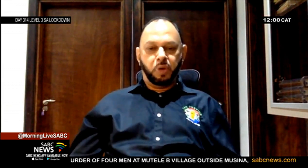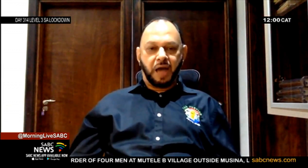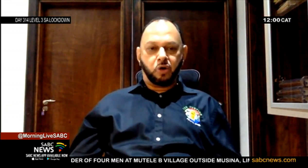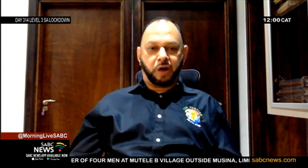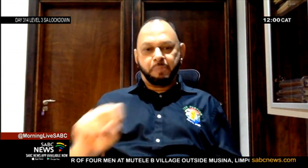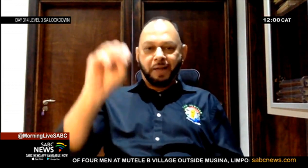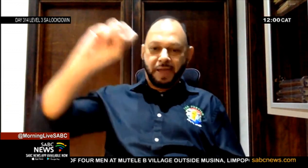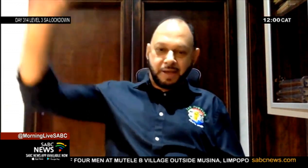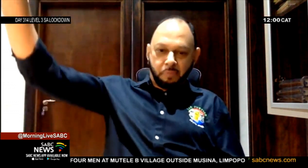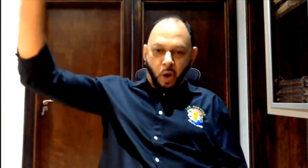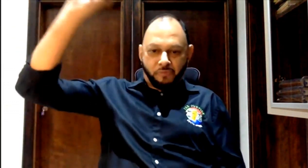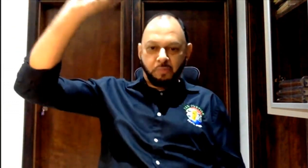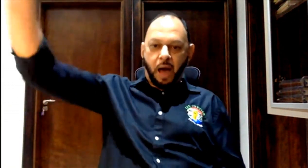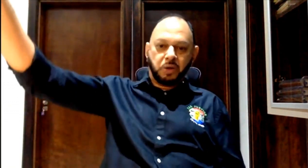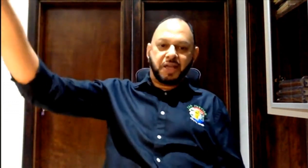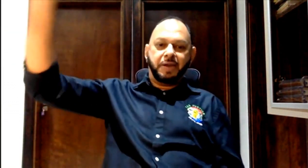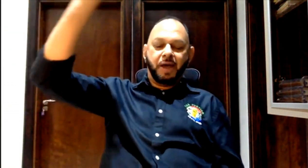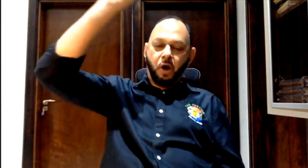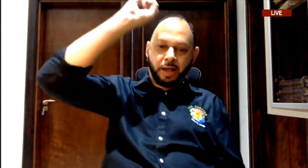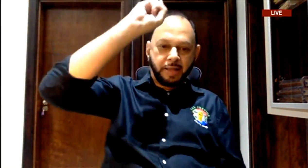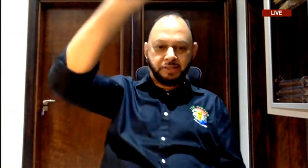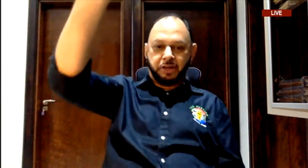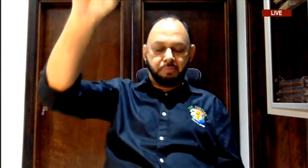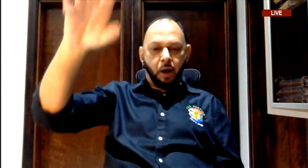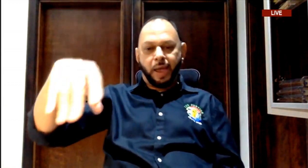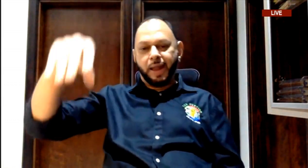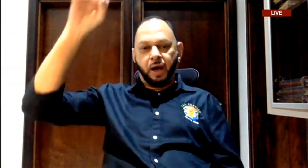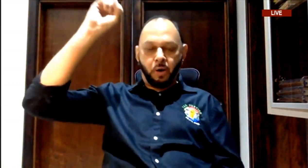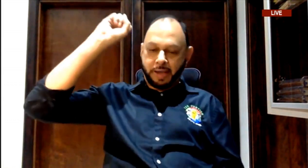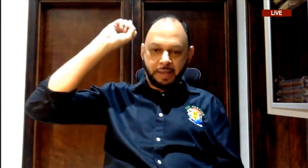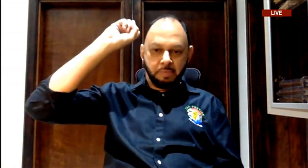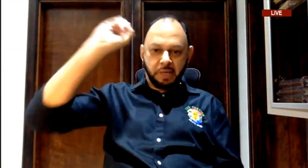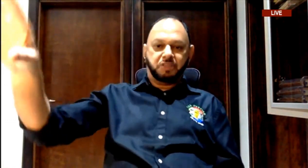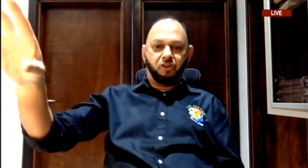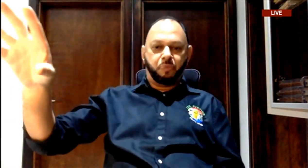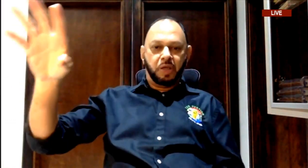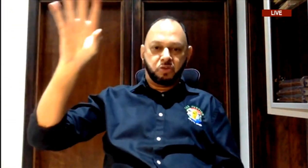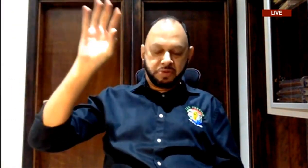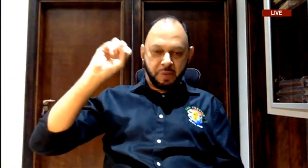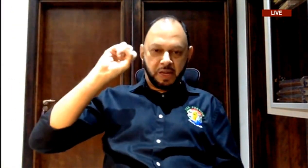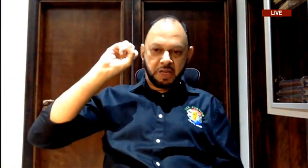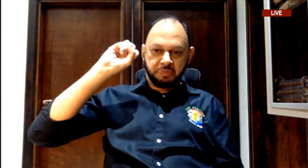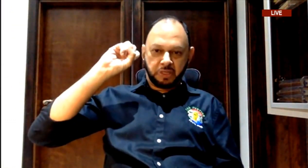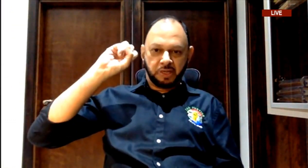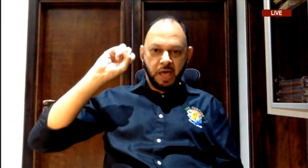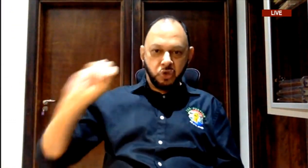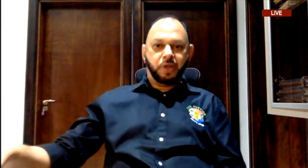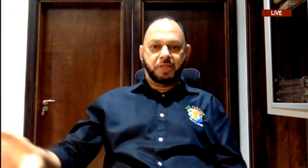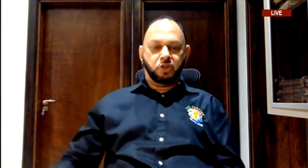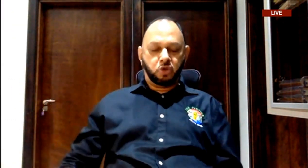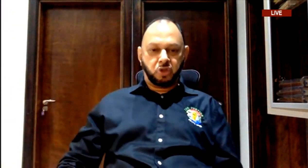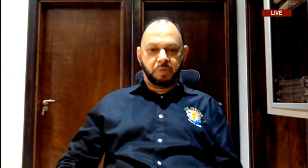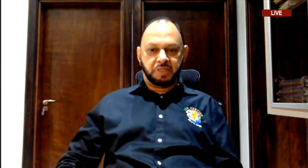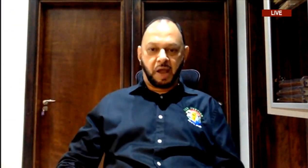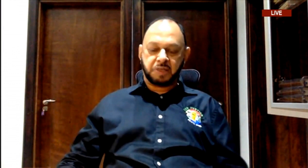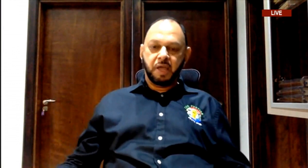The local police are corrupt. Take a cop from outside or get General Mawela or get the Minister of Police to spend a special